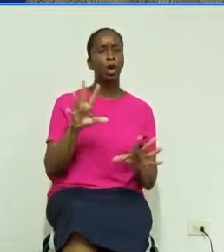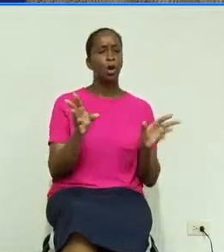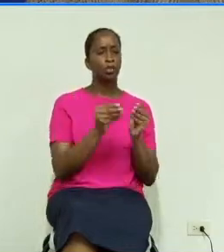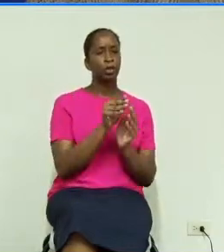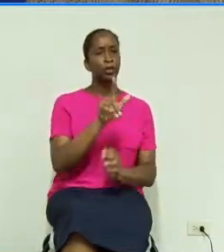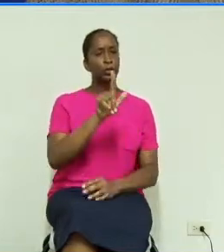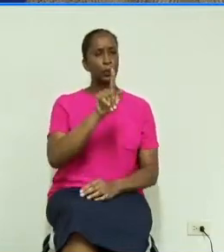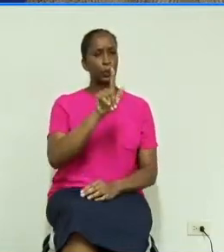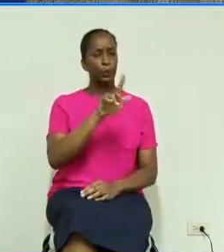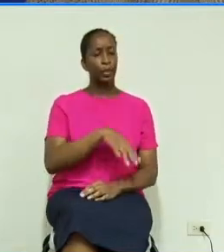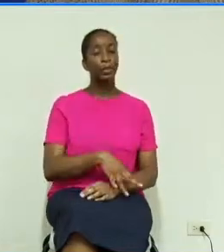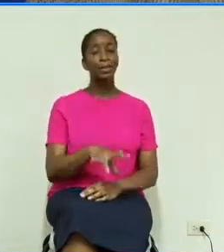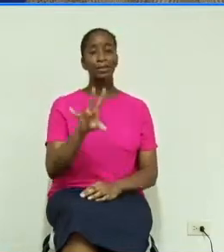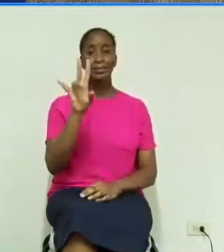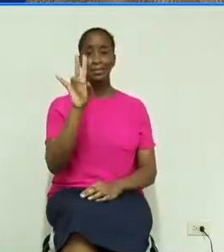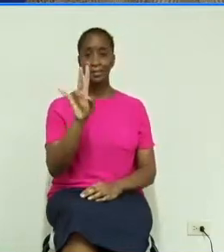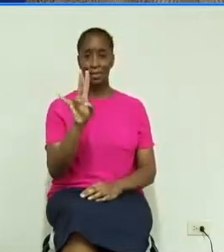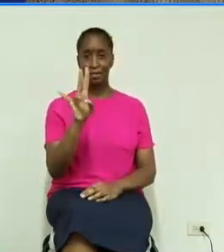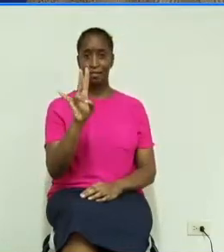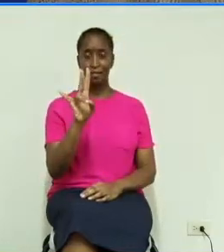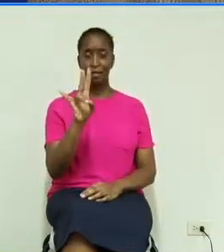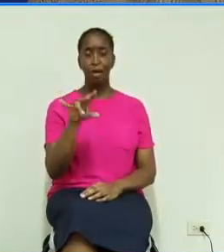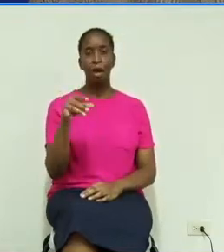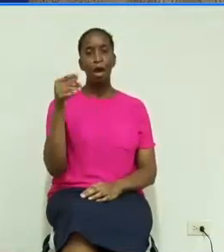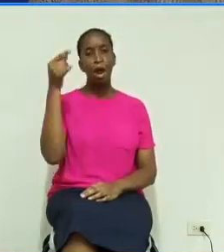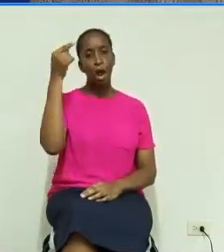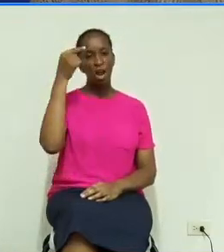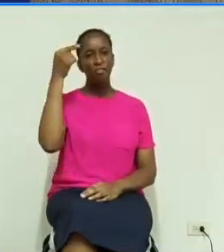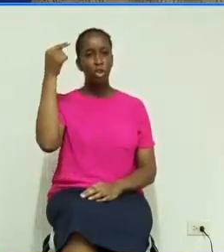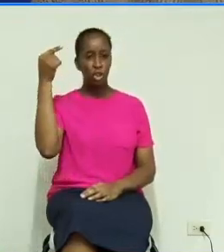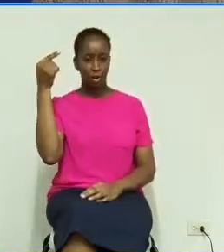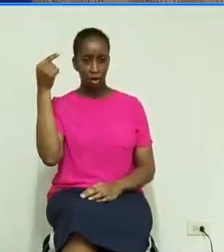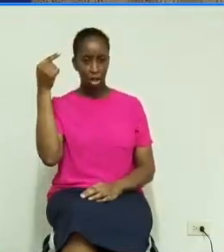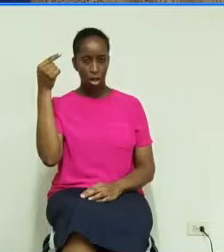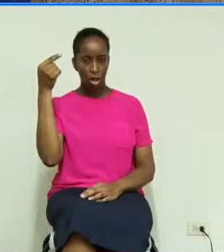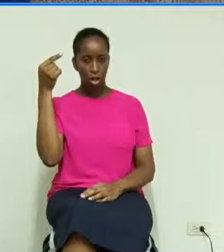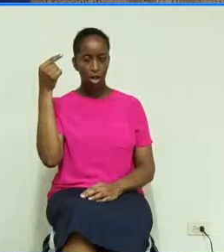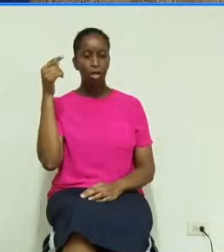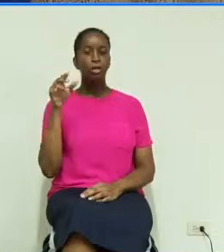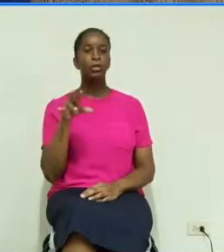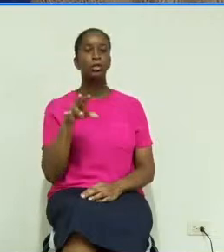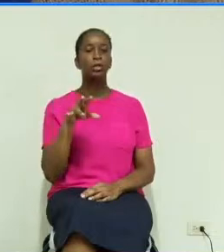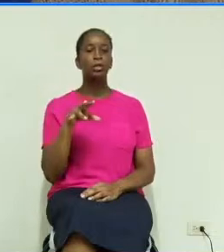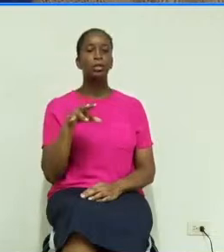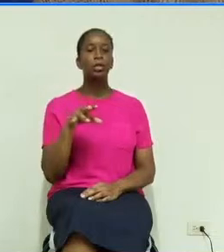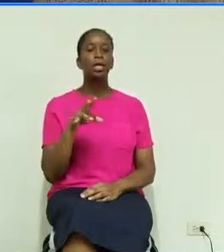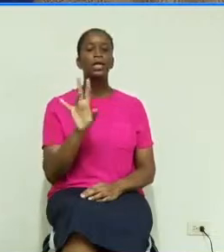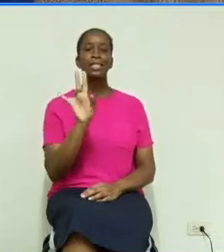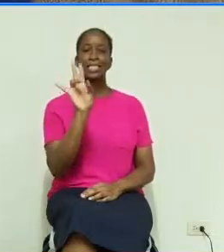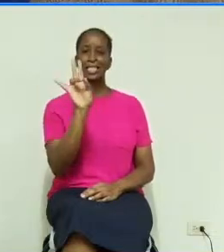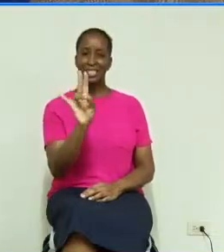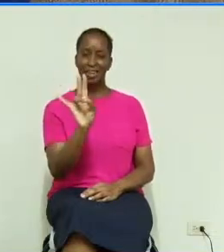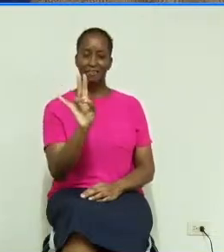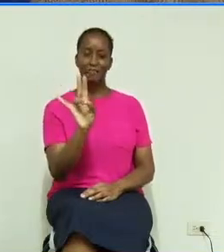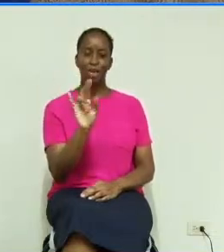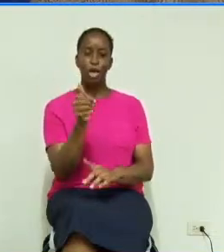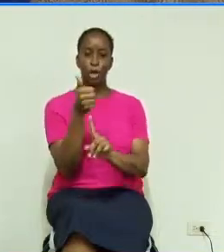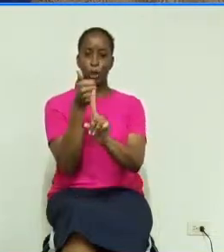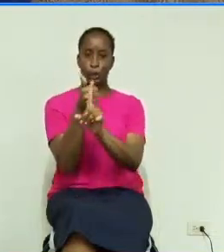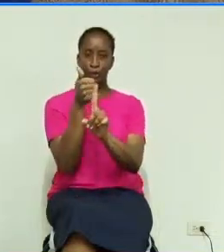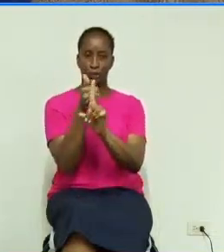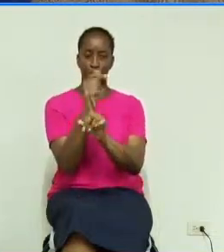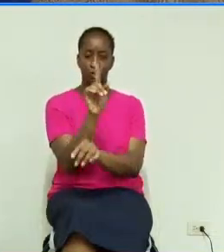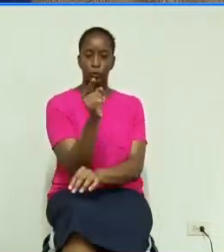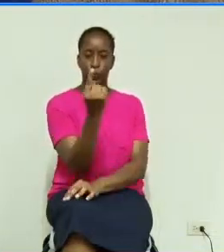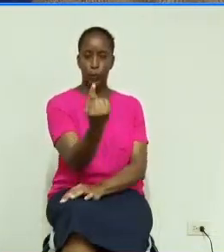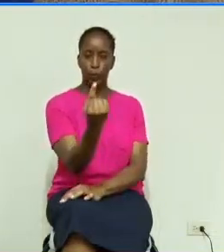General, and, well, all senators are appointed by the Governor General, but you catch my drift. 7 representing